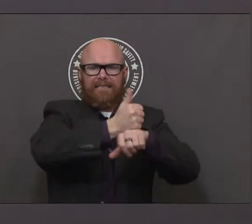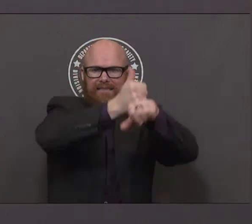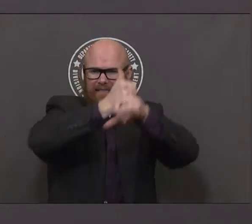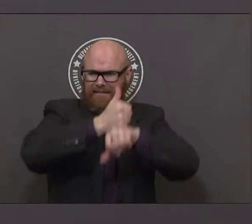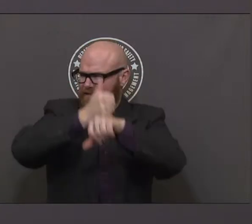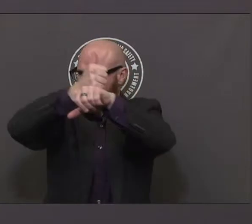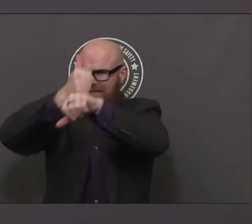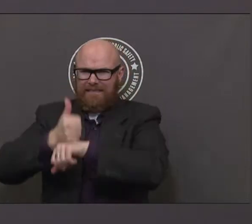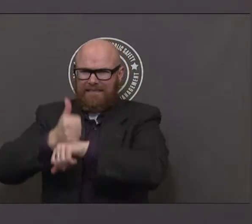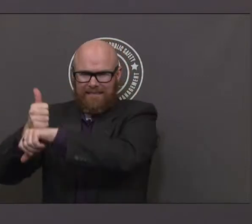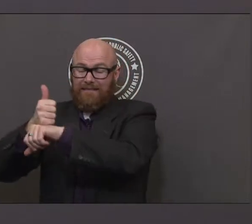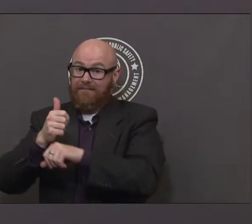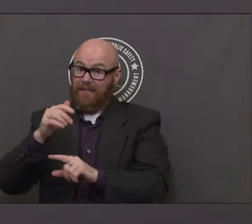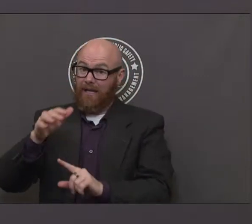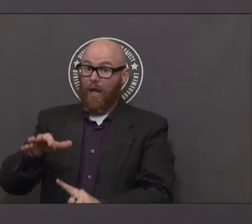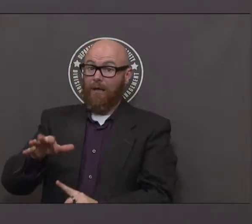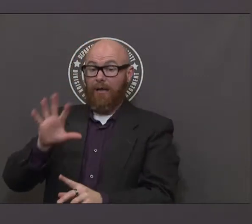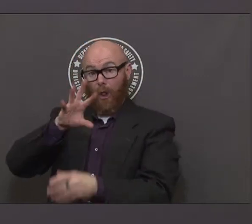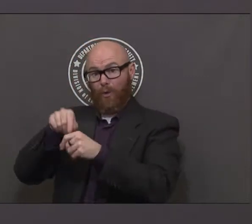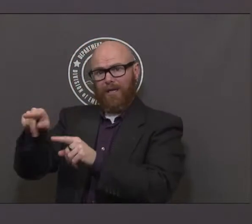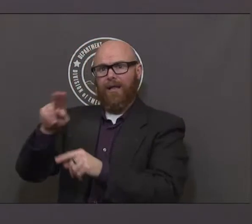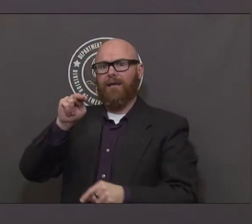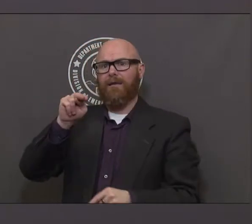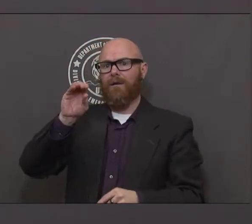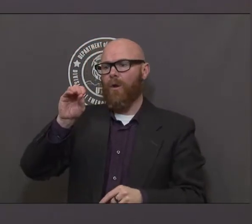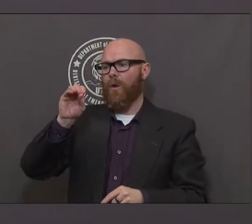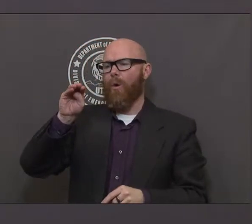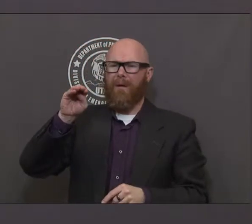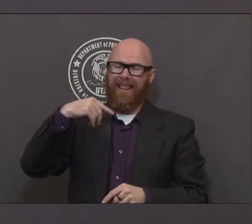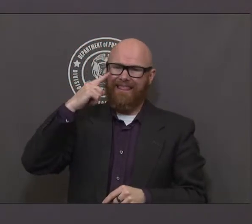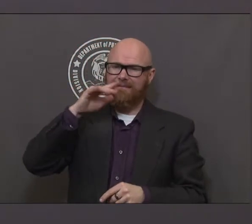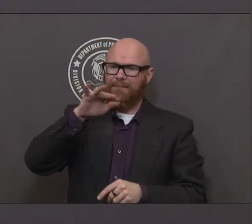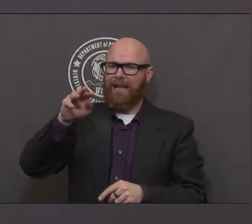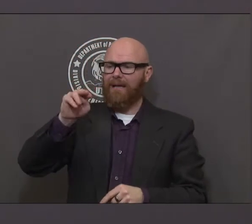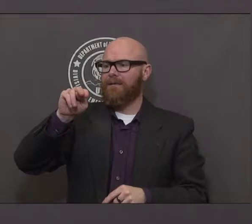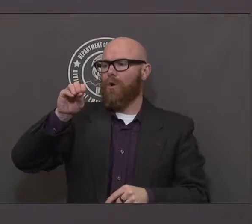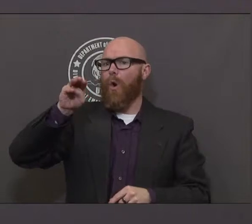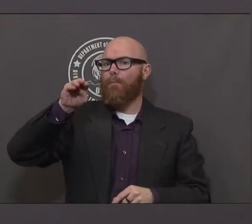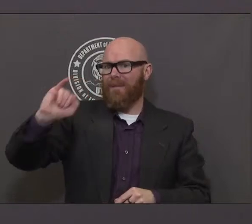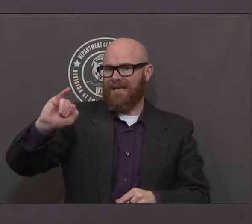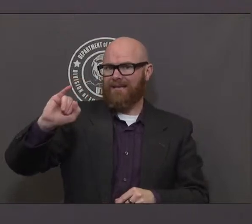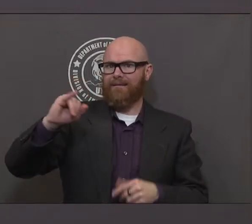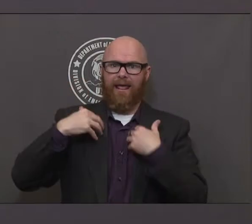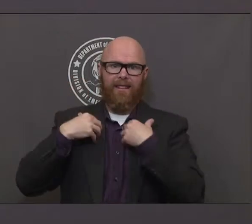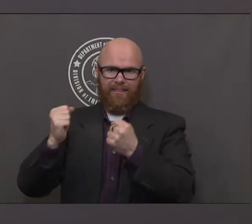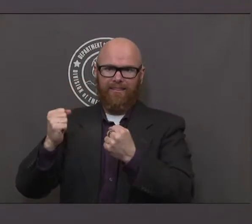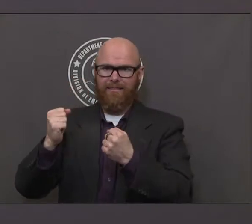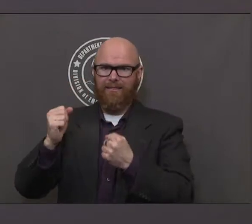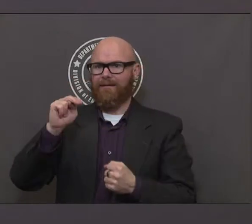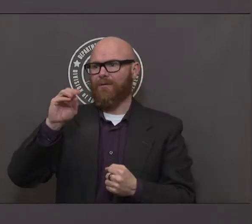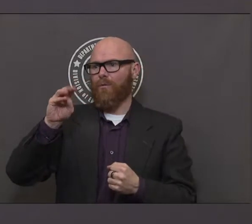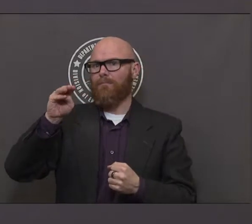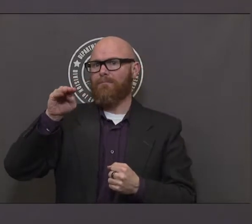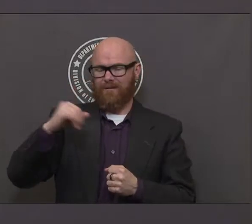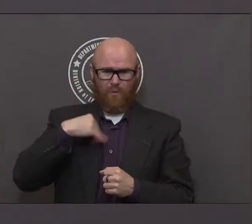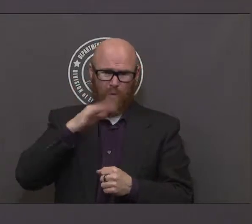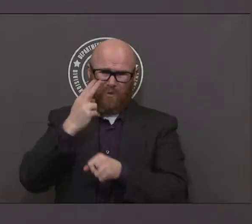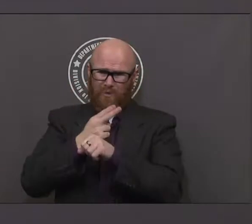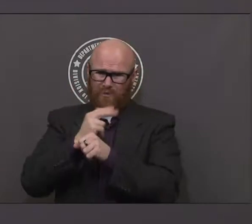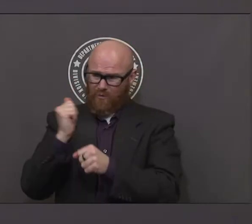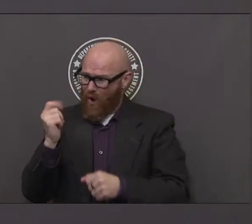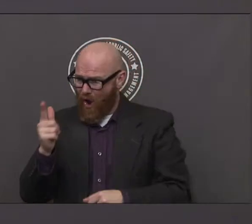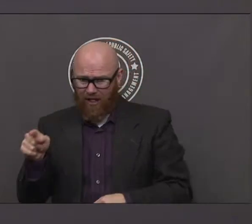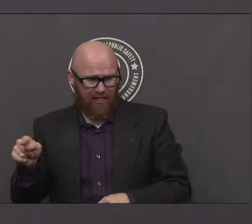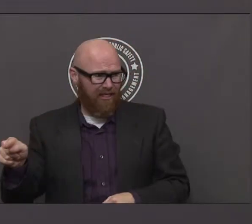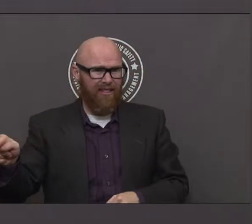all of those partners, including Nomi Health. So we don't know exactly right now, but plans are being put in place to use every one of those partners and